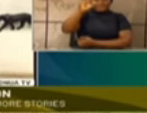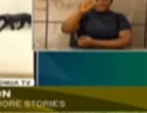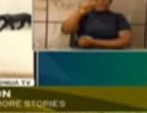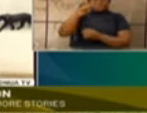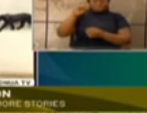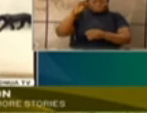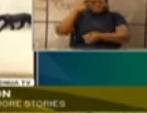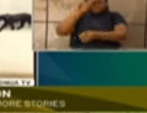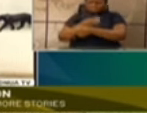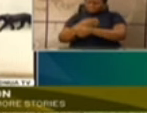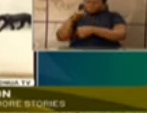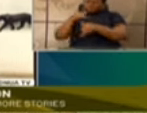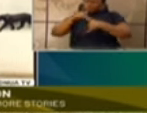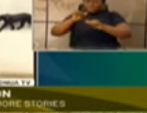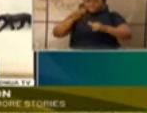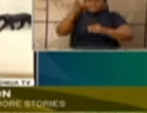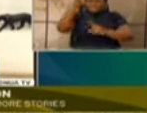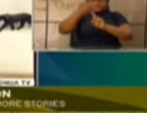was net.